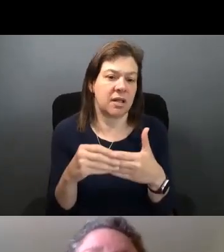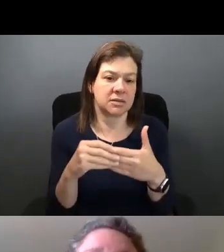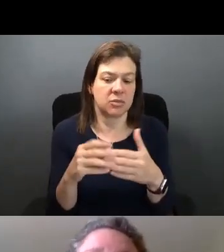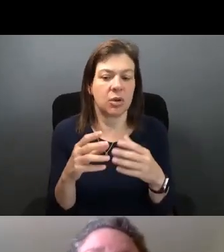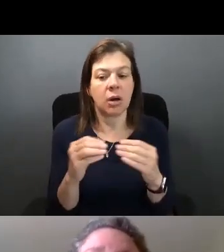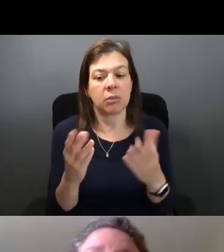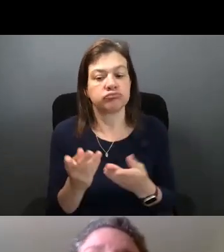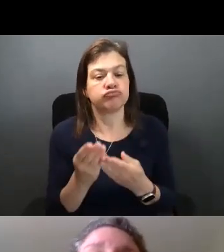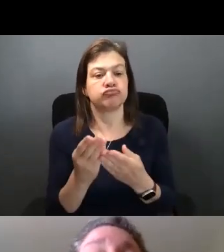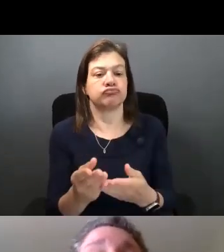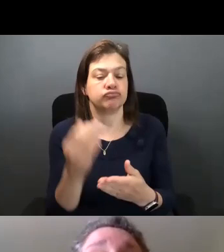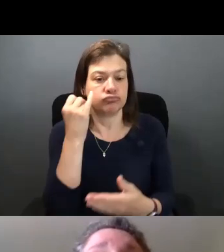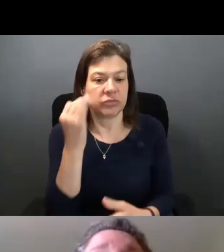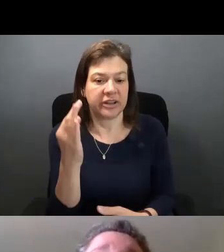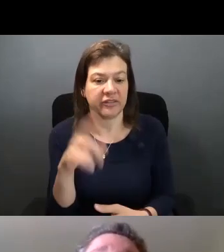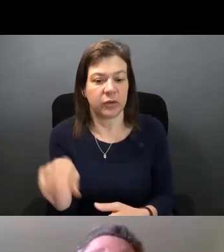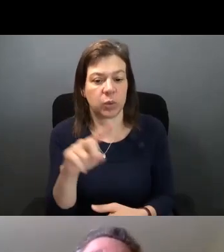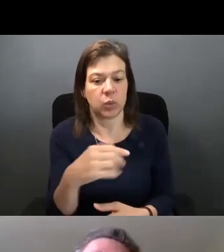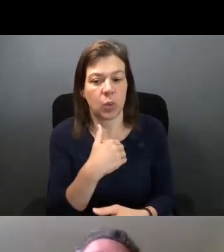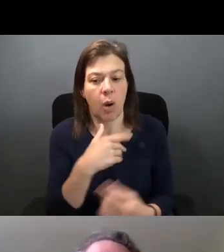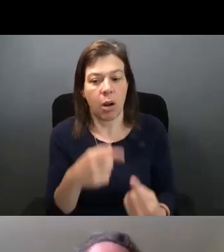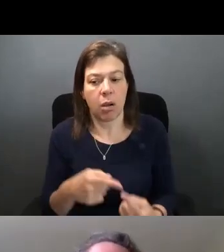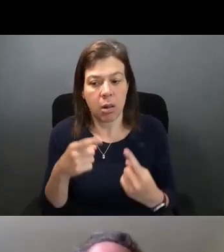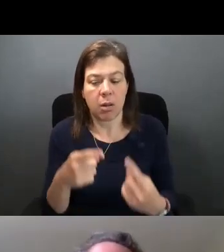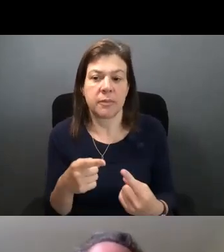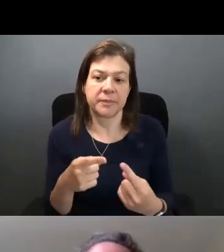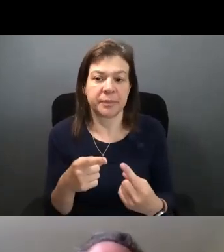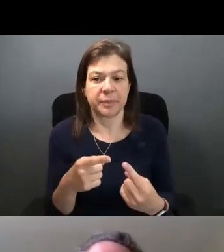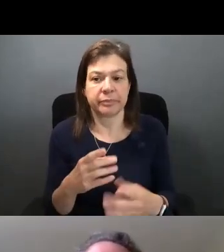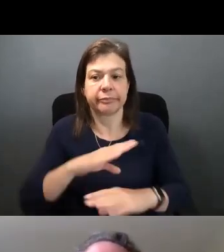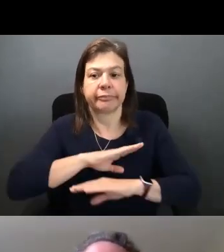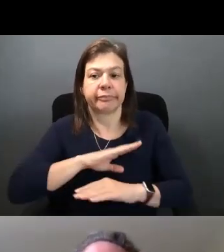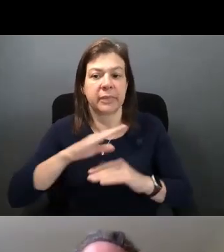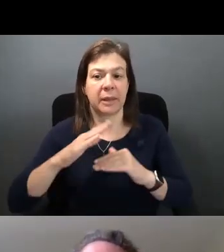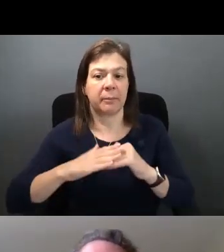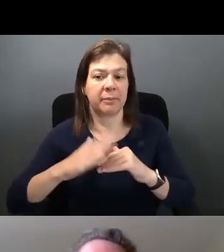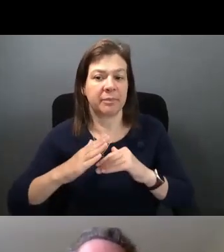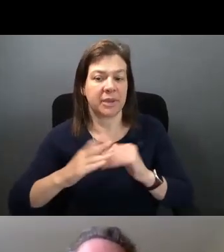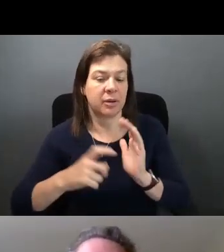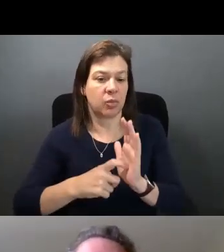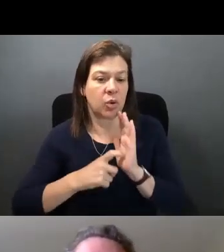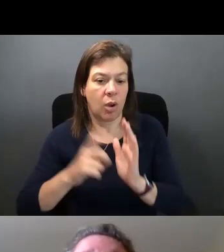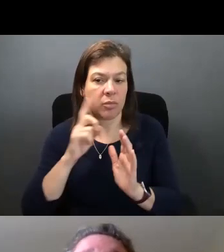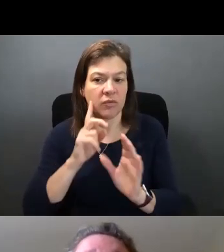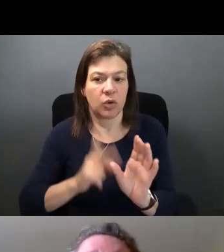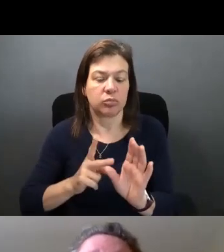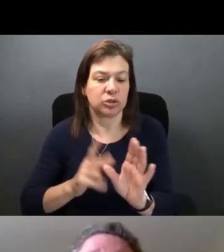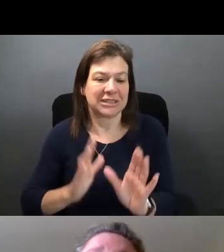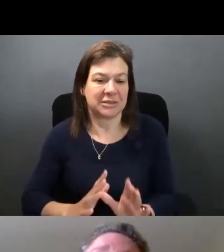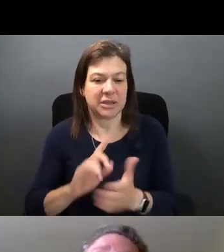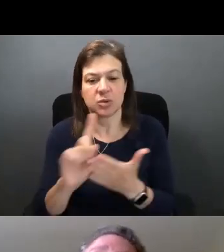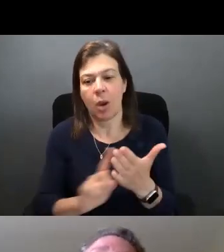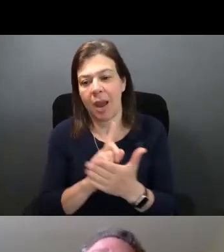I recommend it if you are having difficulty meeting the minimum requirements for participants or hours